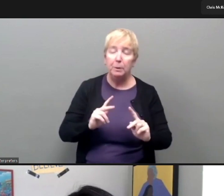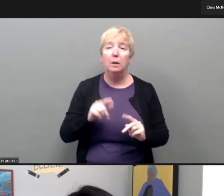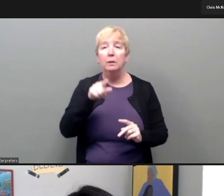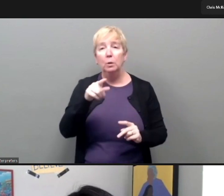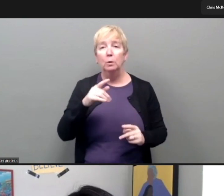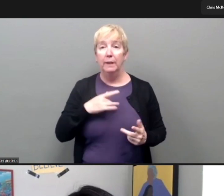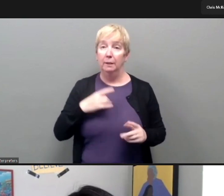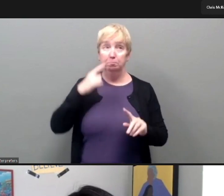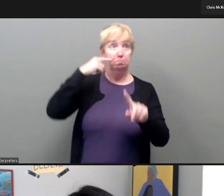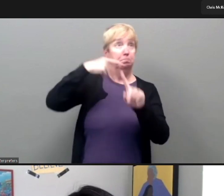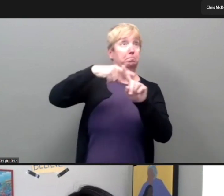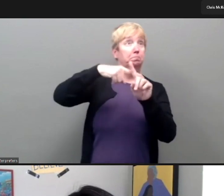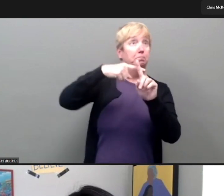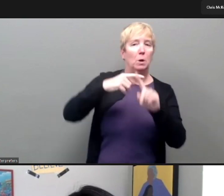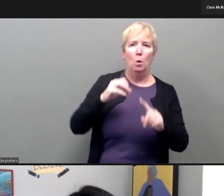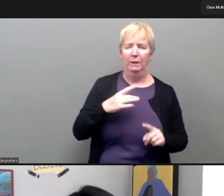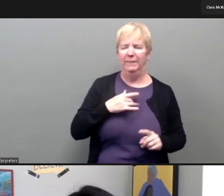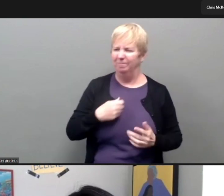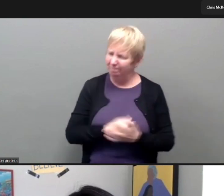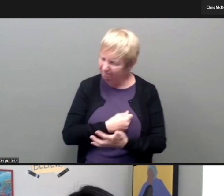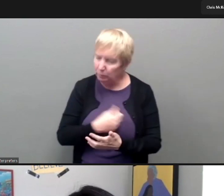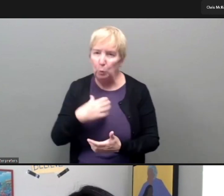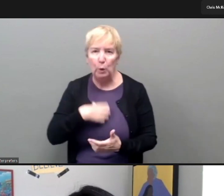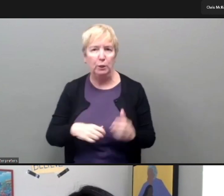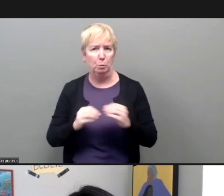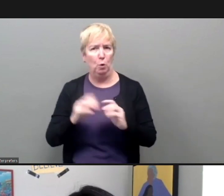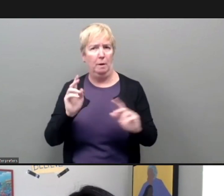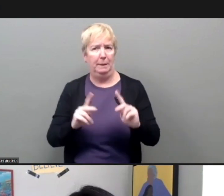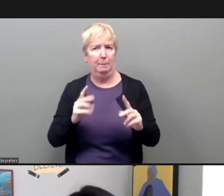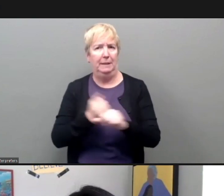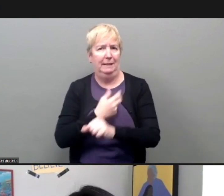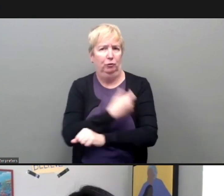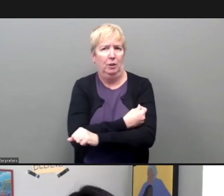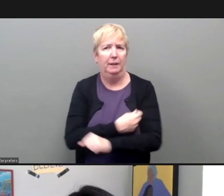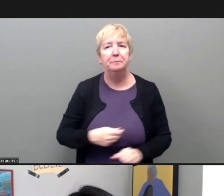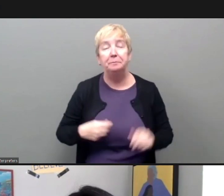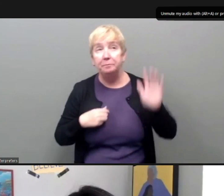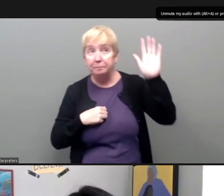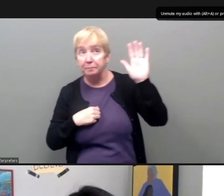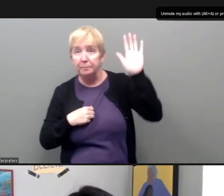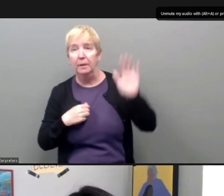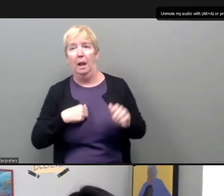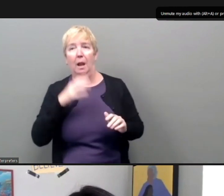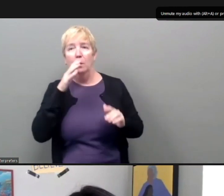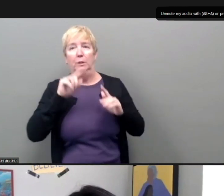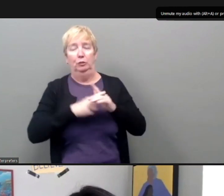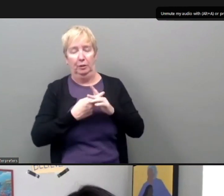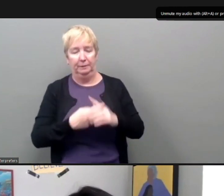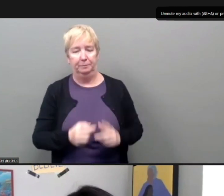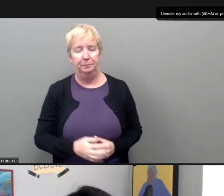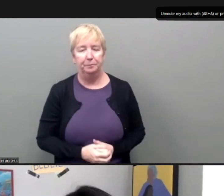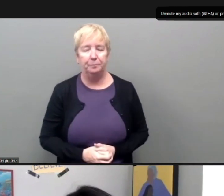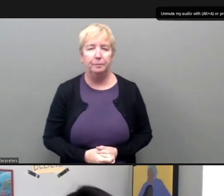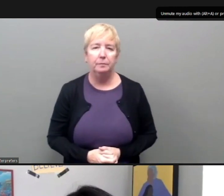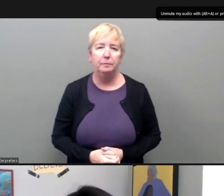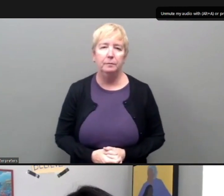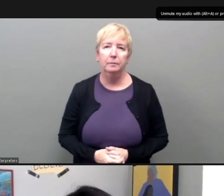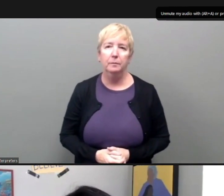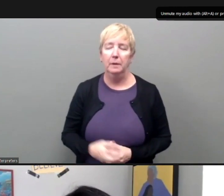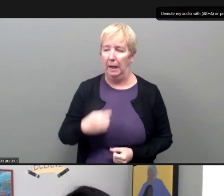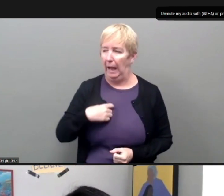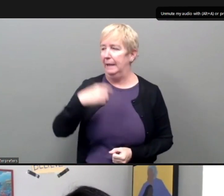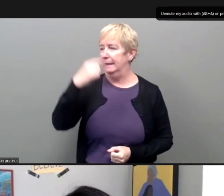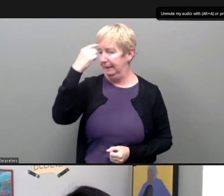it, or would you like to see more? Do you think we can do better? I'll start, but Laura, you can fill in some of the details. I think